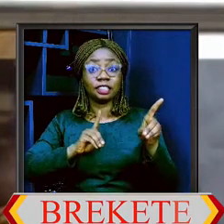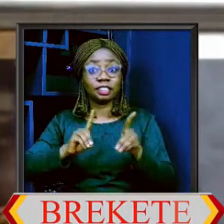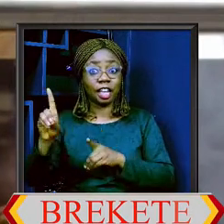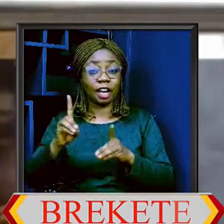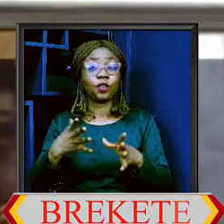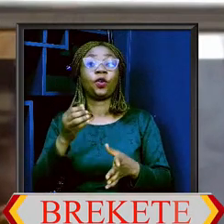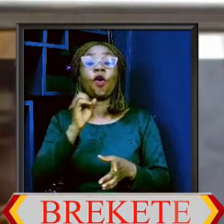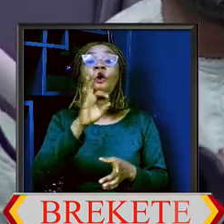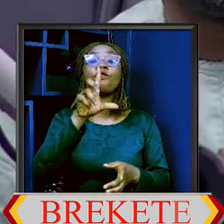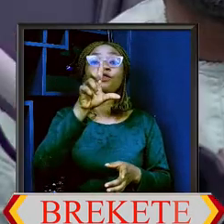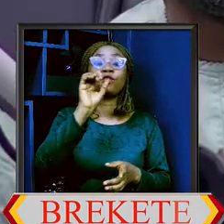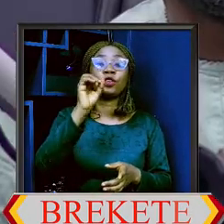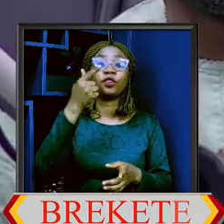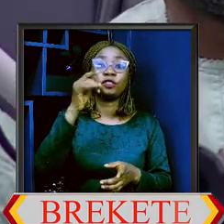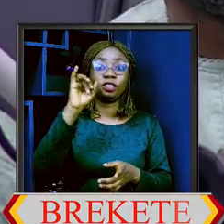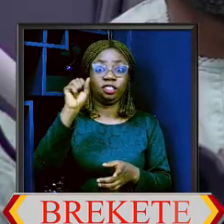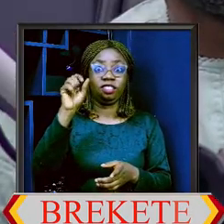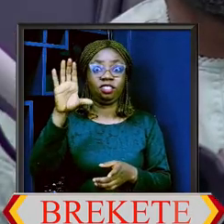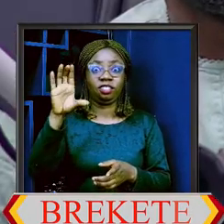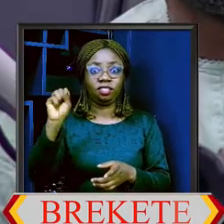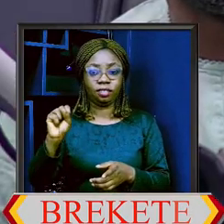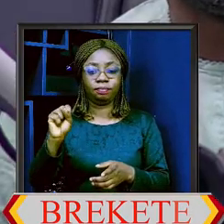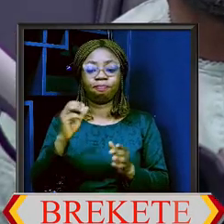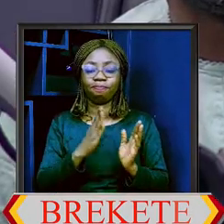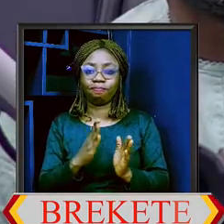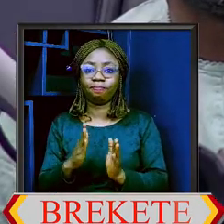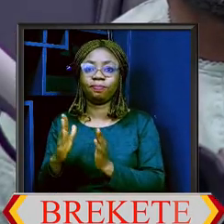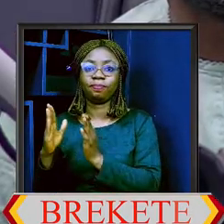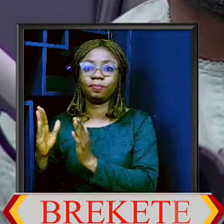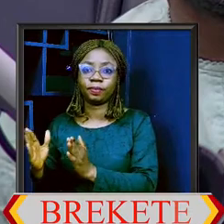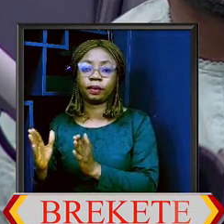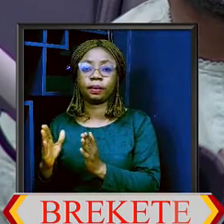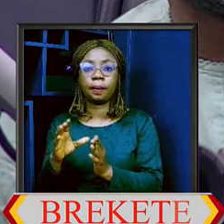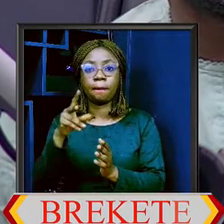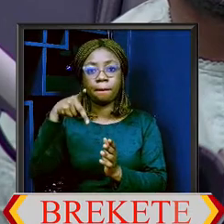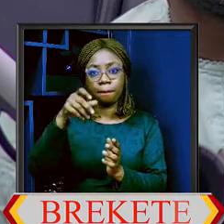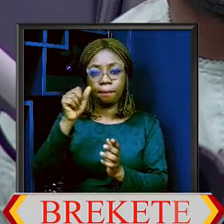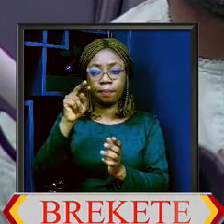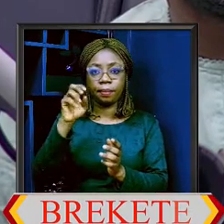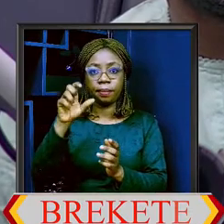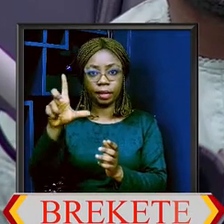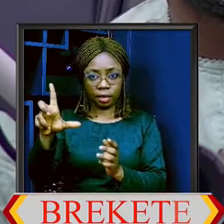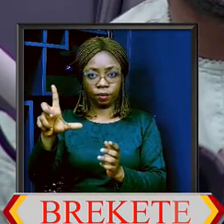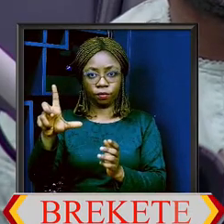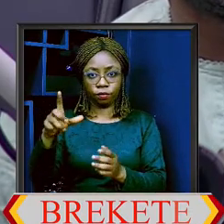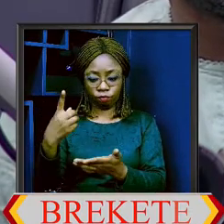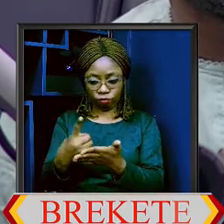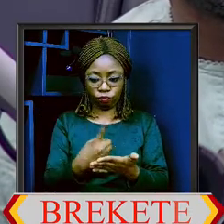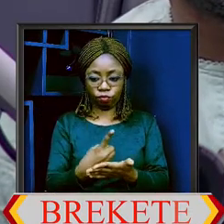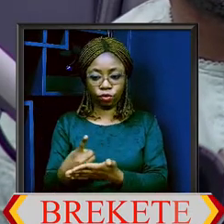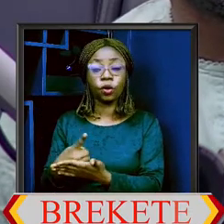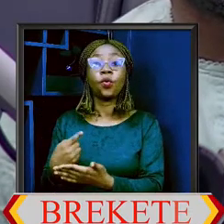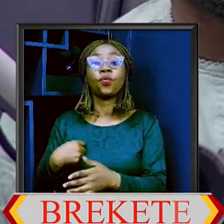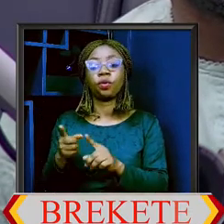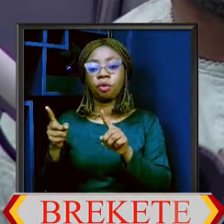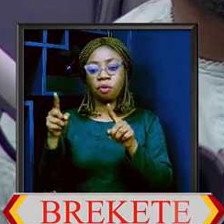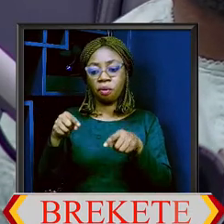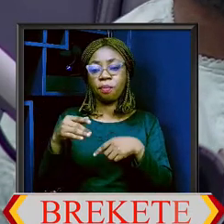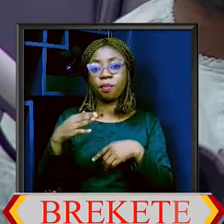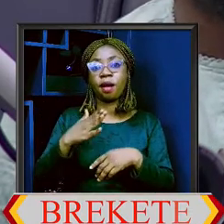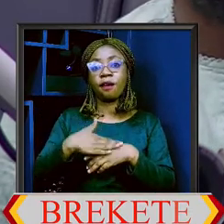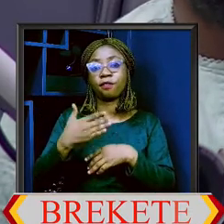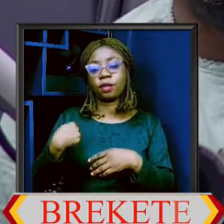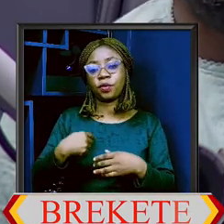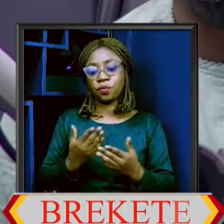Supply yes sir so we now came for the panel after we presented